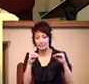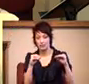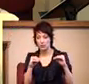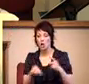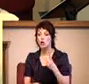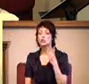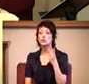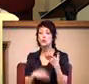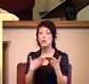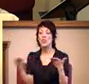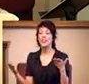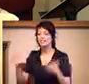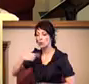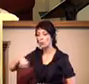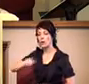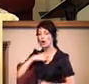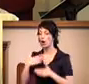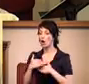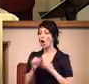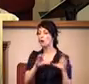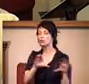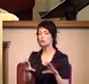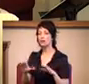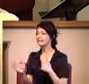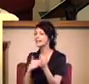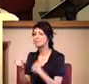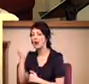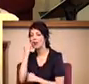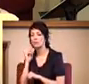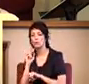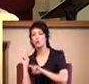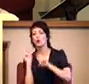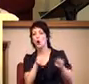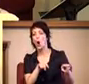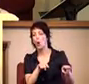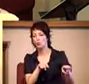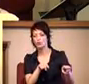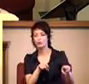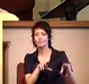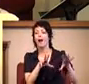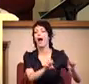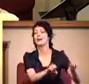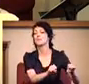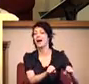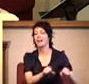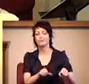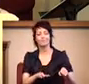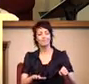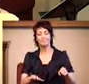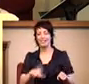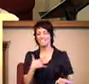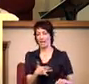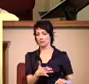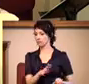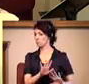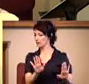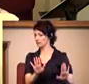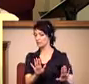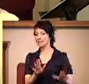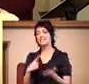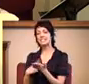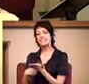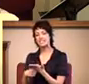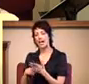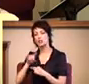to do. Whether or not one goes to the movement, whatever. But to start taking this discussion of reconnection seriously.